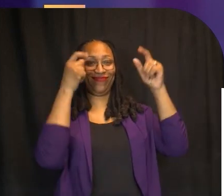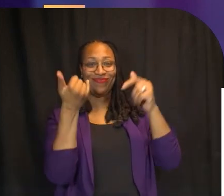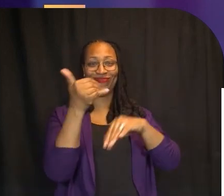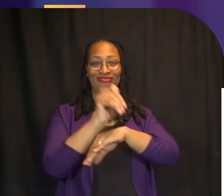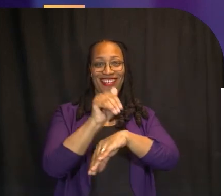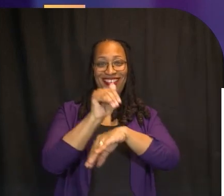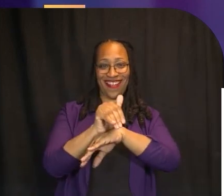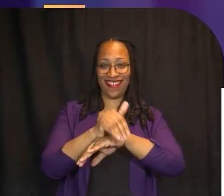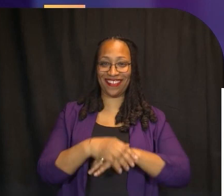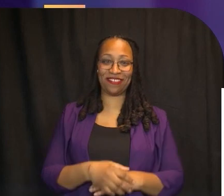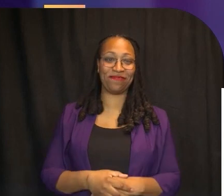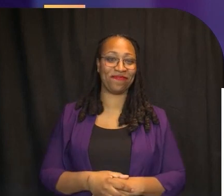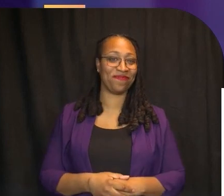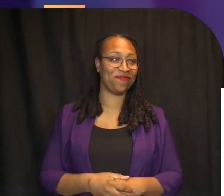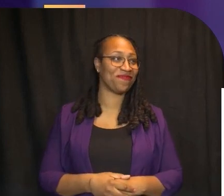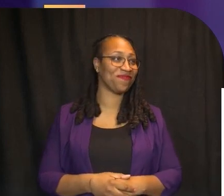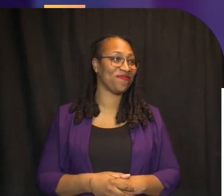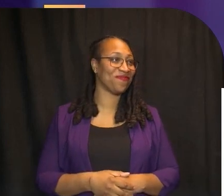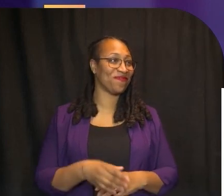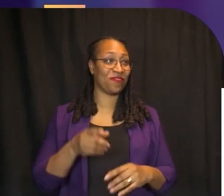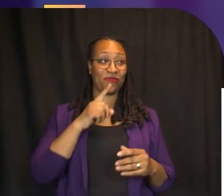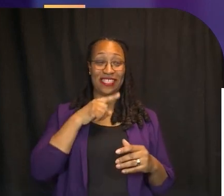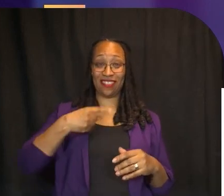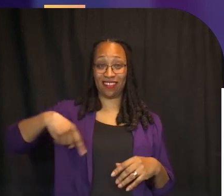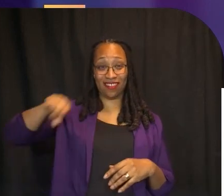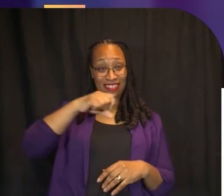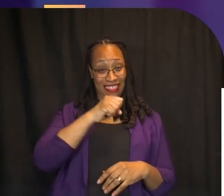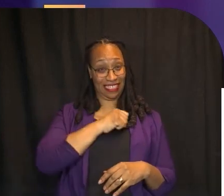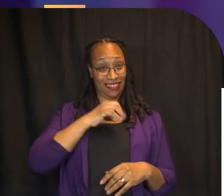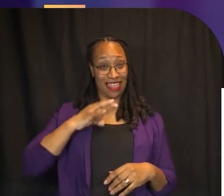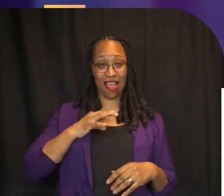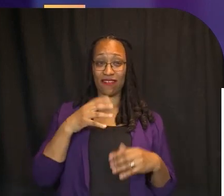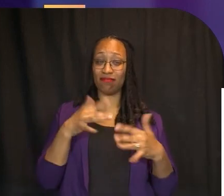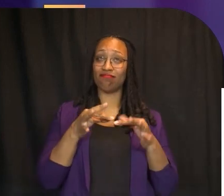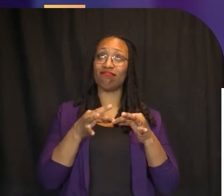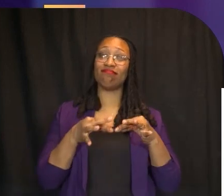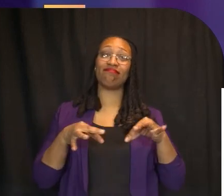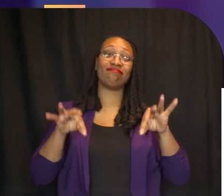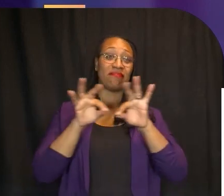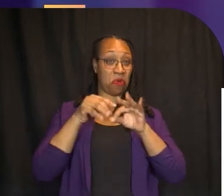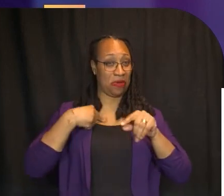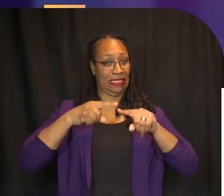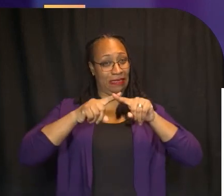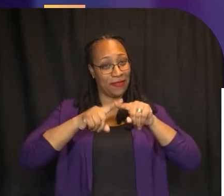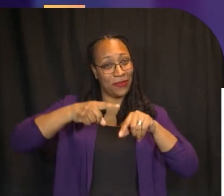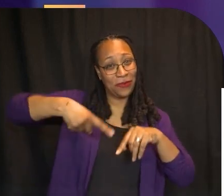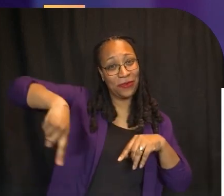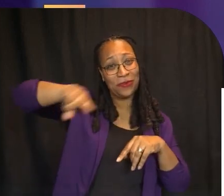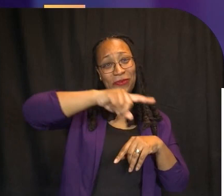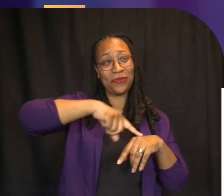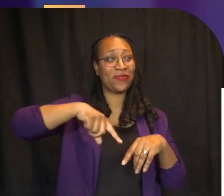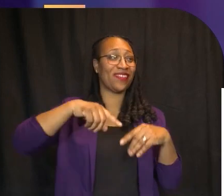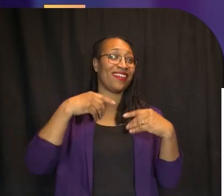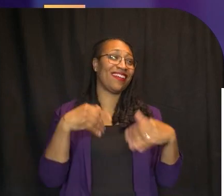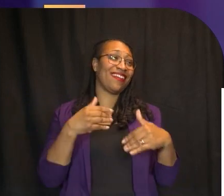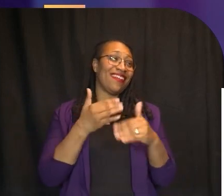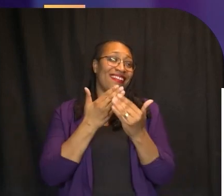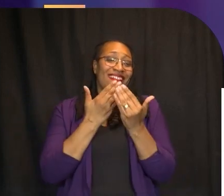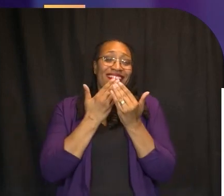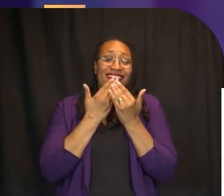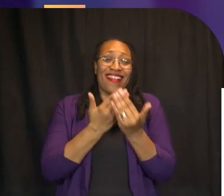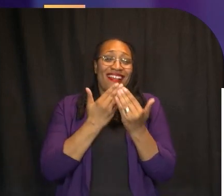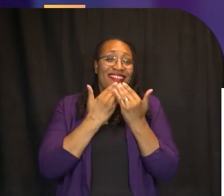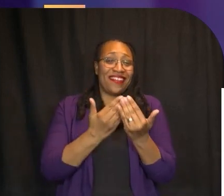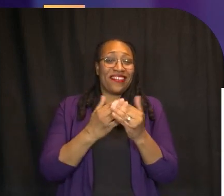possible. Speaking of staff, I'm glad you got to hear from Jasmine Bailey tonight. As an alum of the AAPD Summer Internship